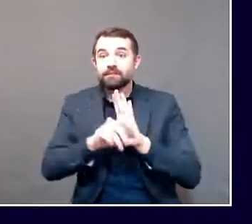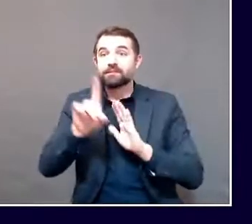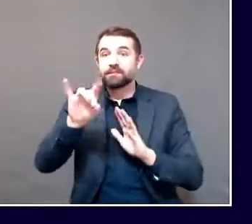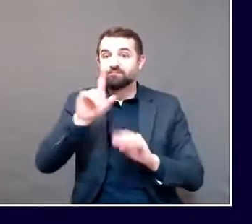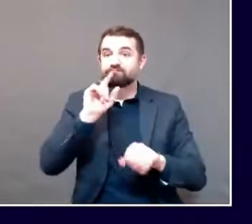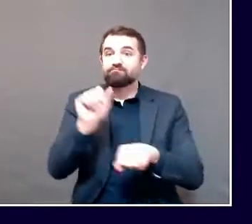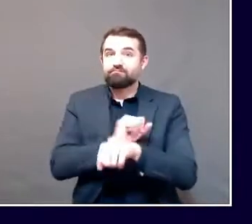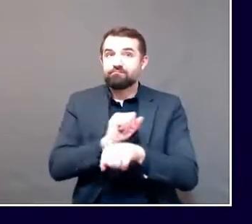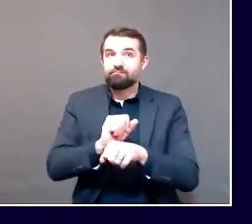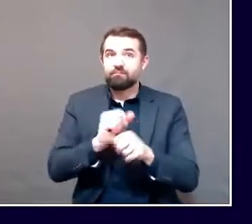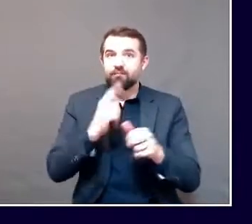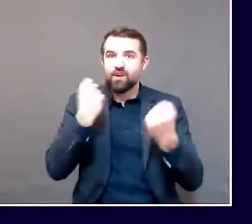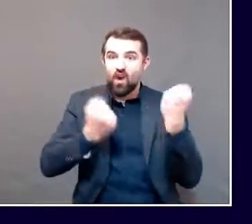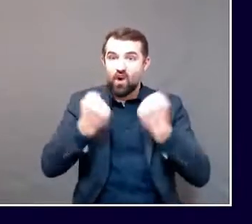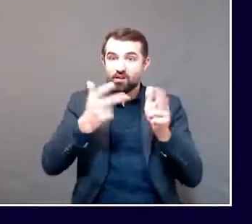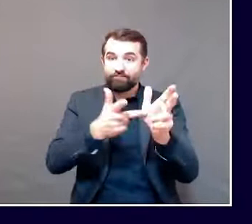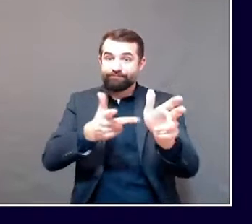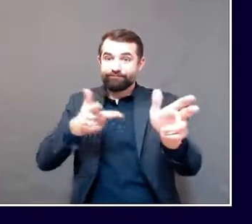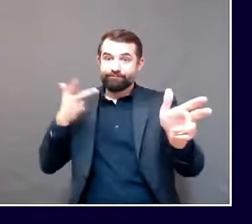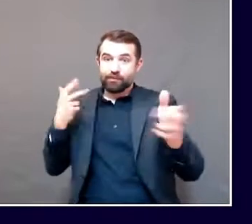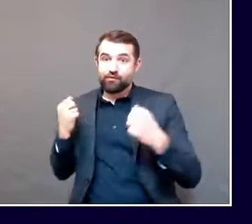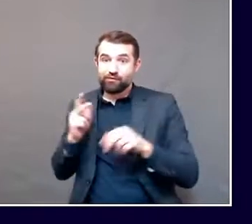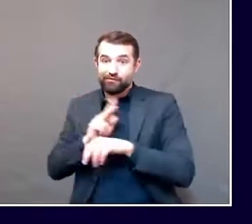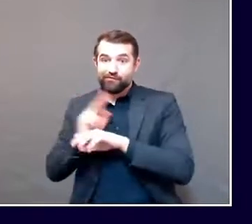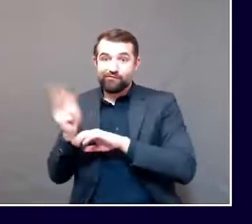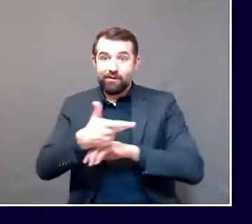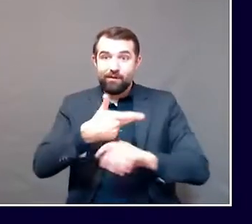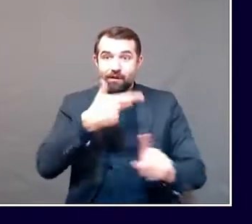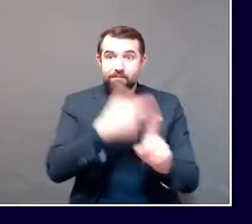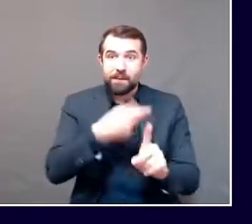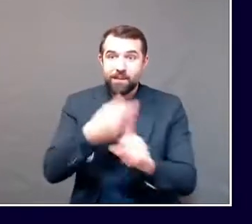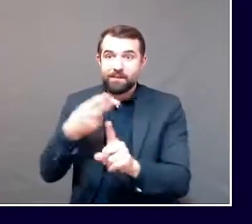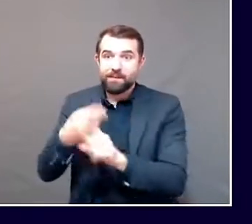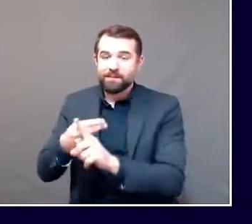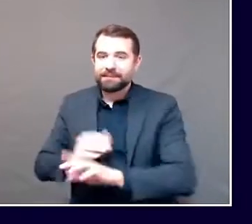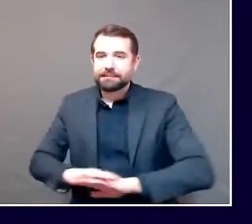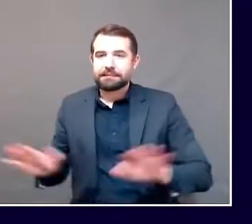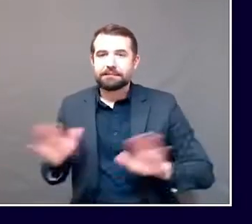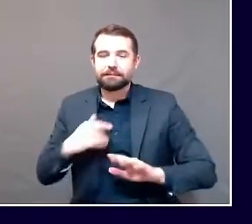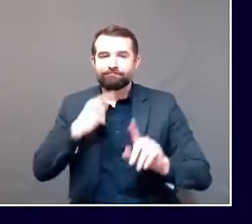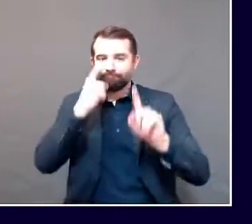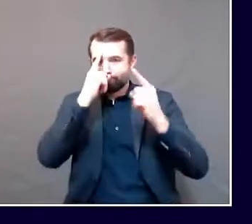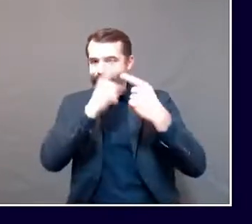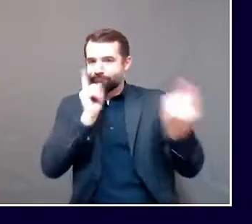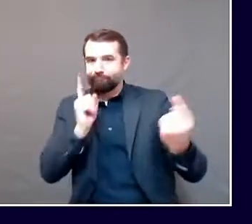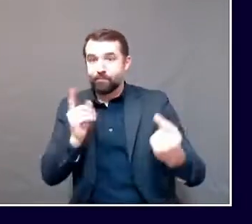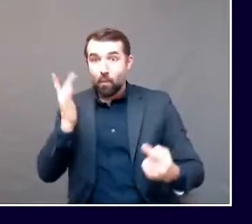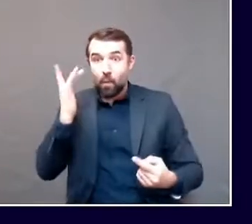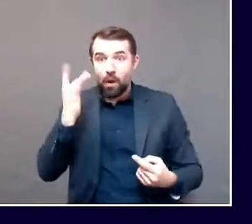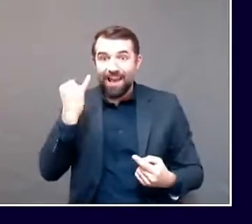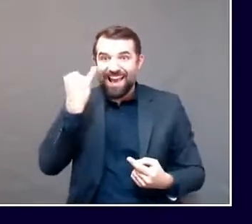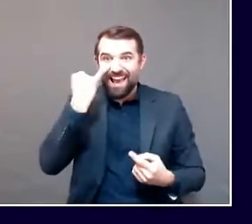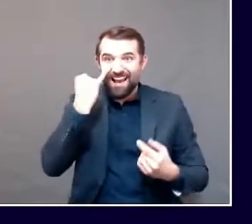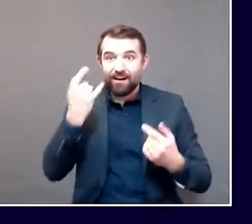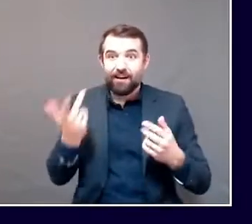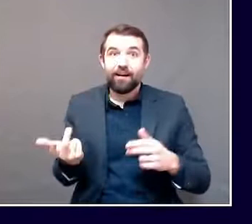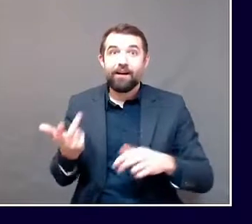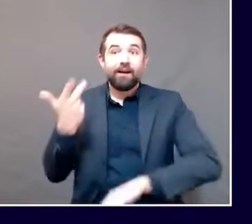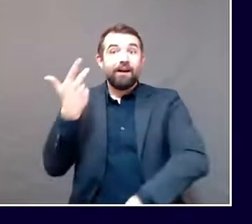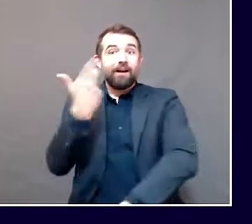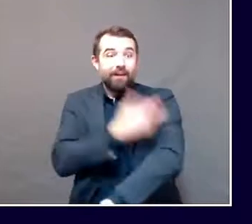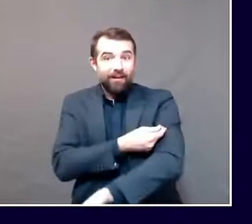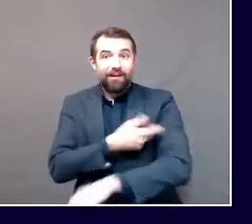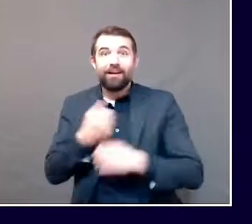goes undetected. So we have to have a safe, spaced out place for folks to wait and be observed after they've been